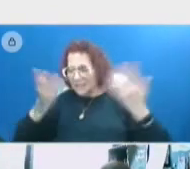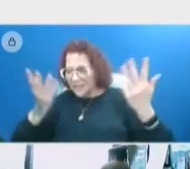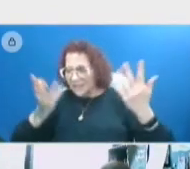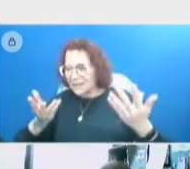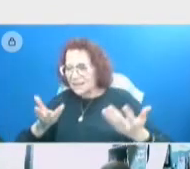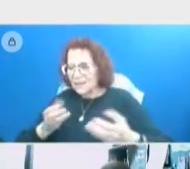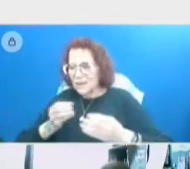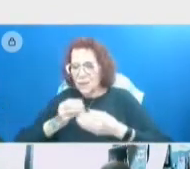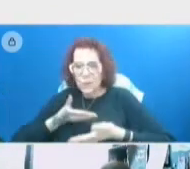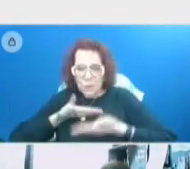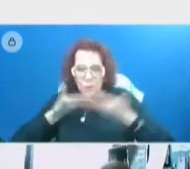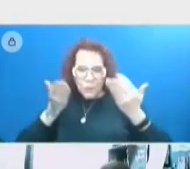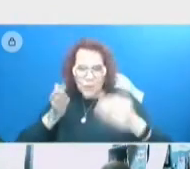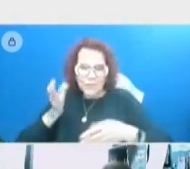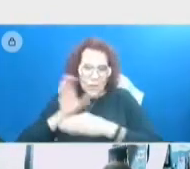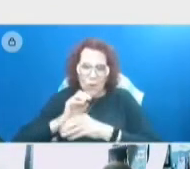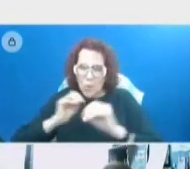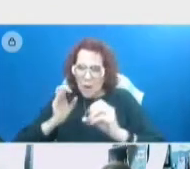All right. Unless